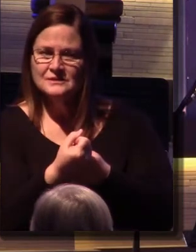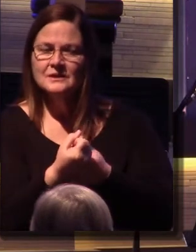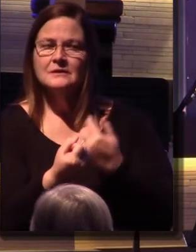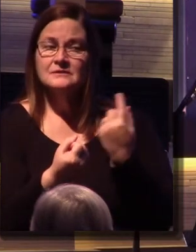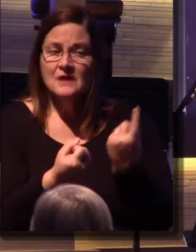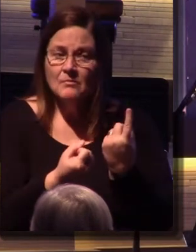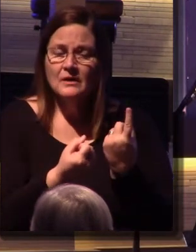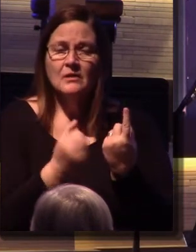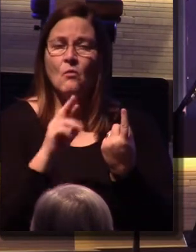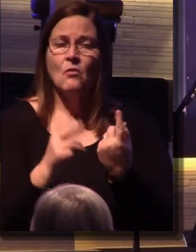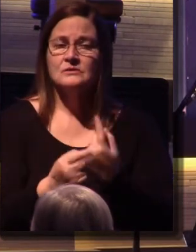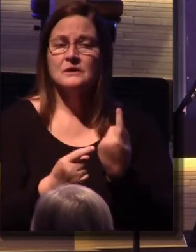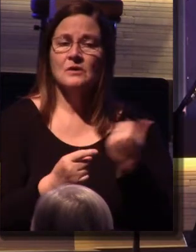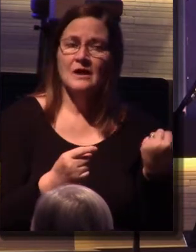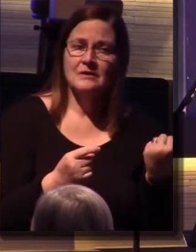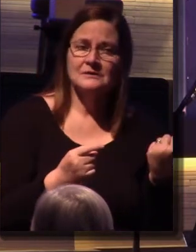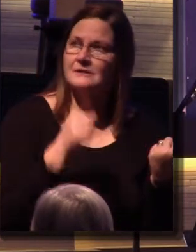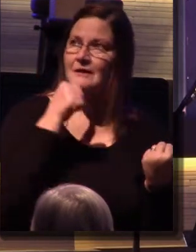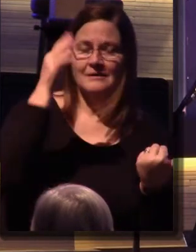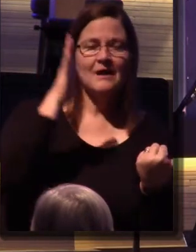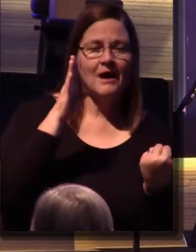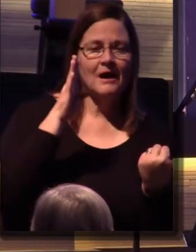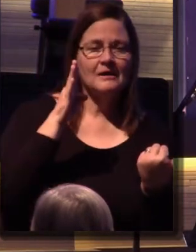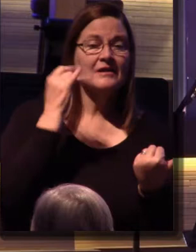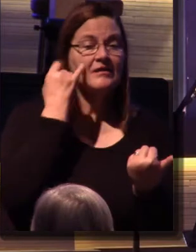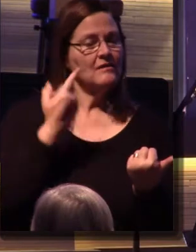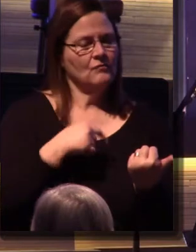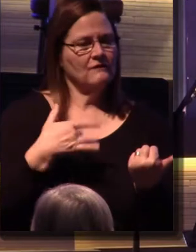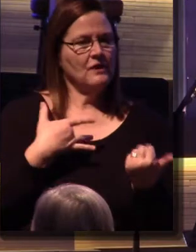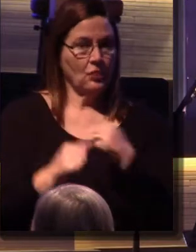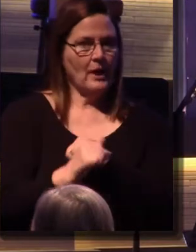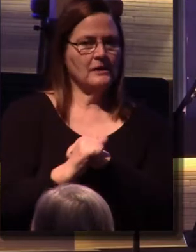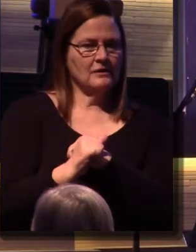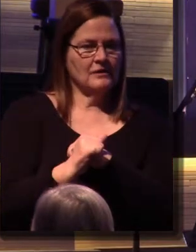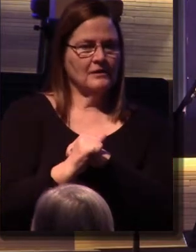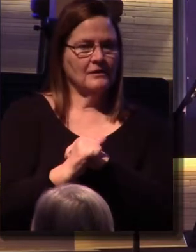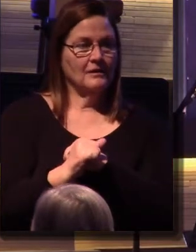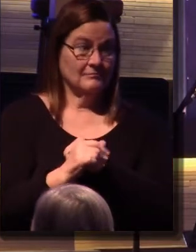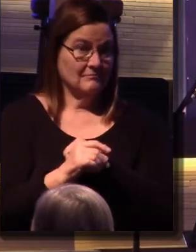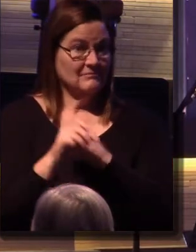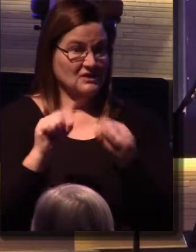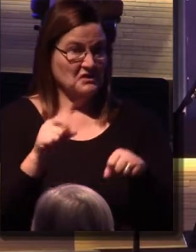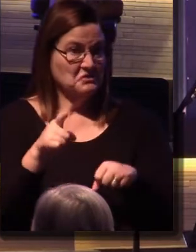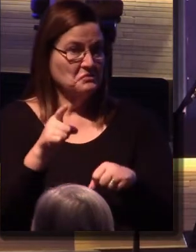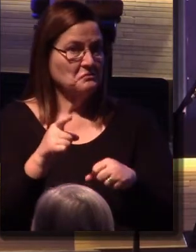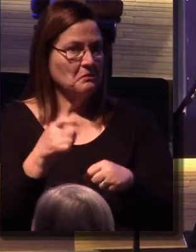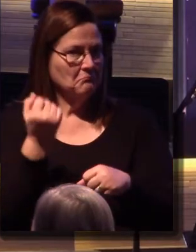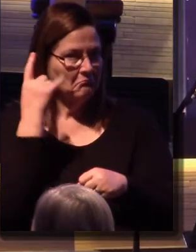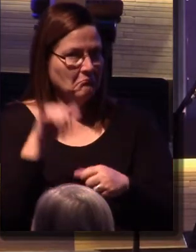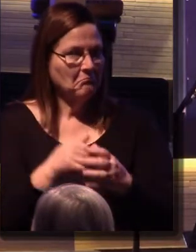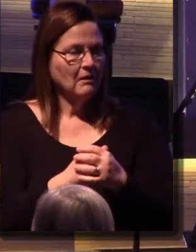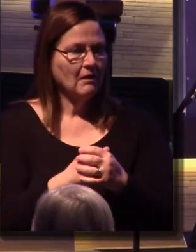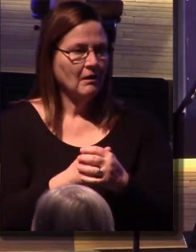or someone other than God when we feel threatened. Can you relate to that? I